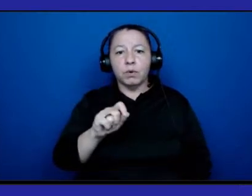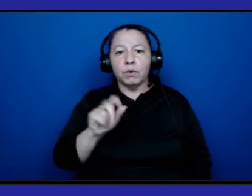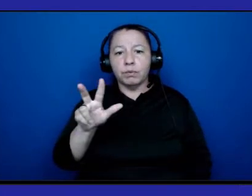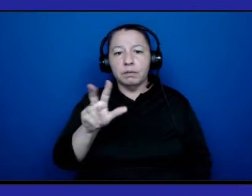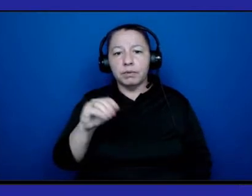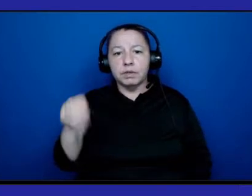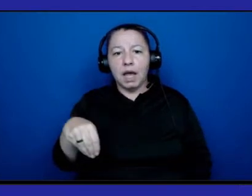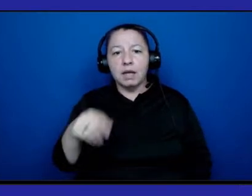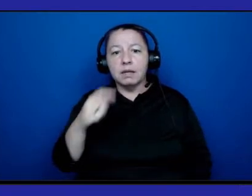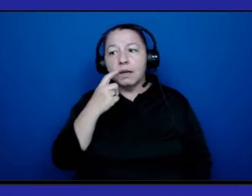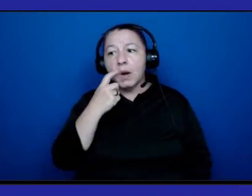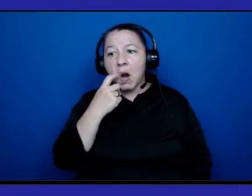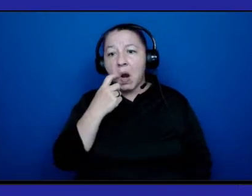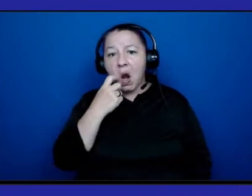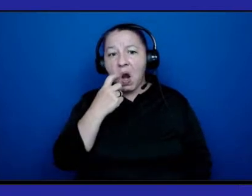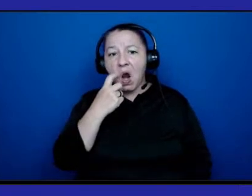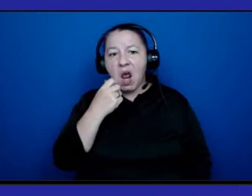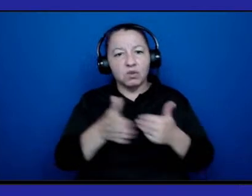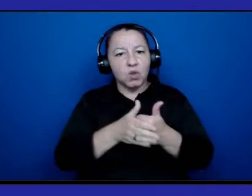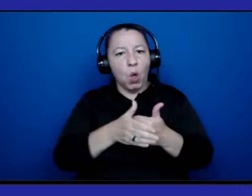65.3%, very close to the